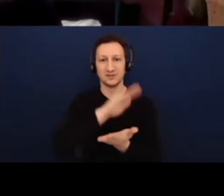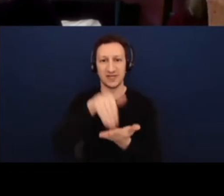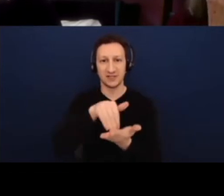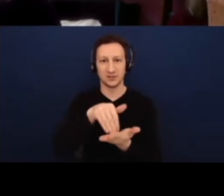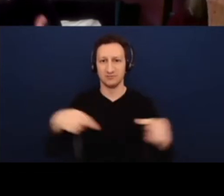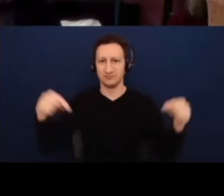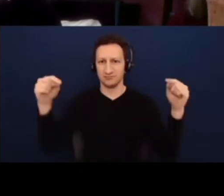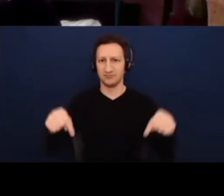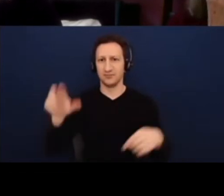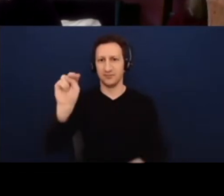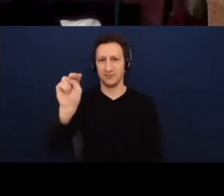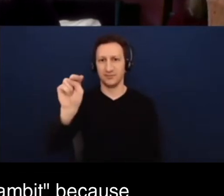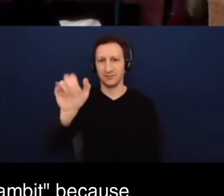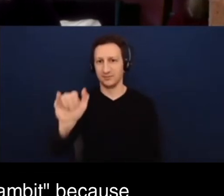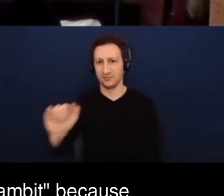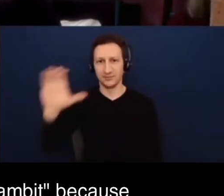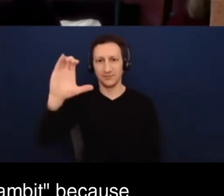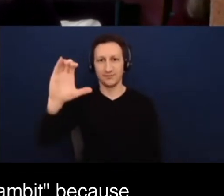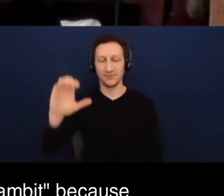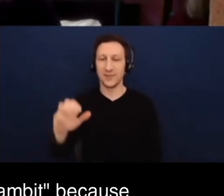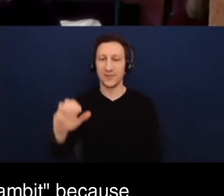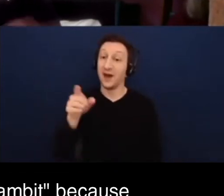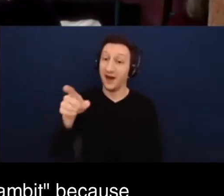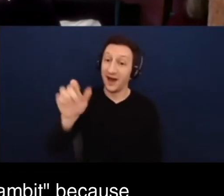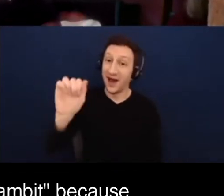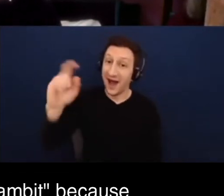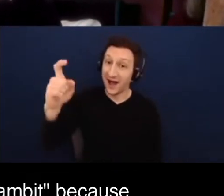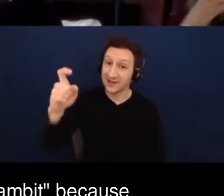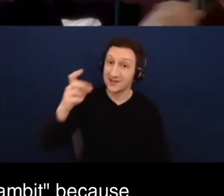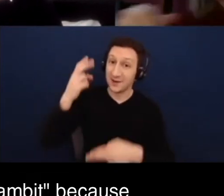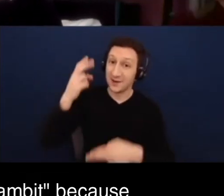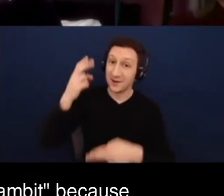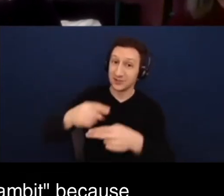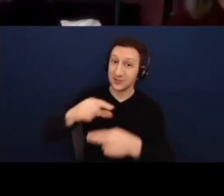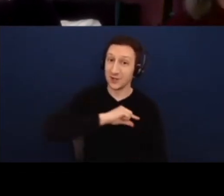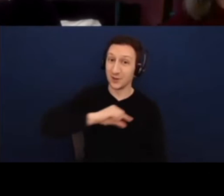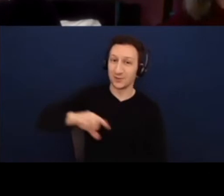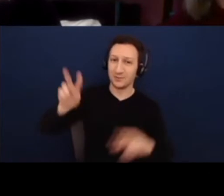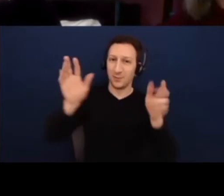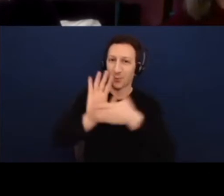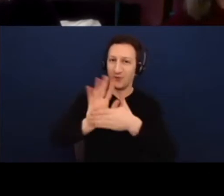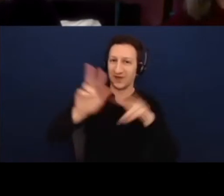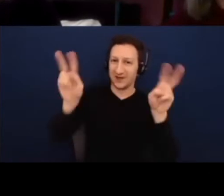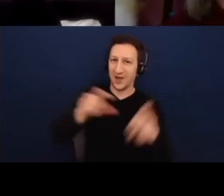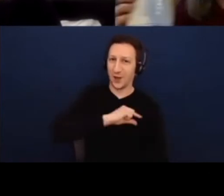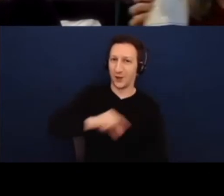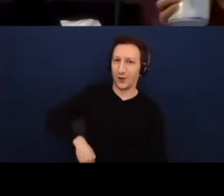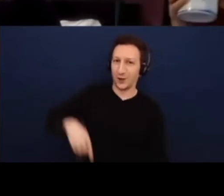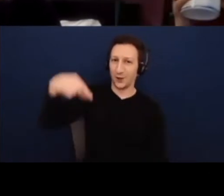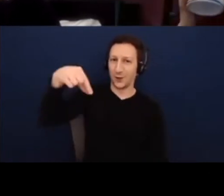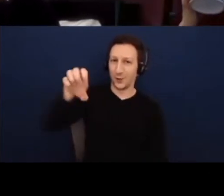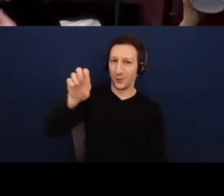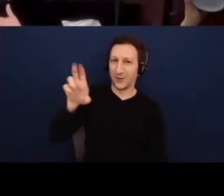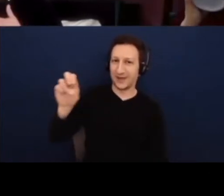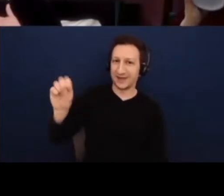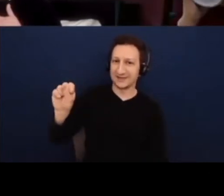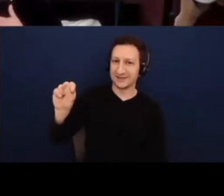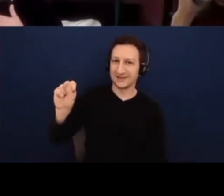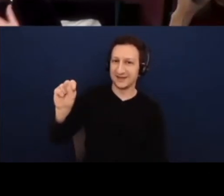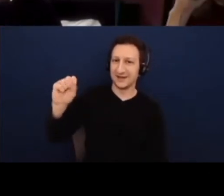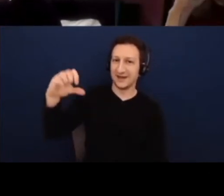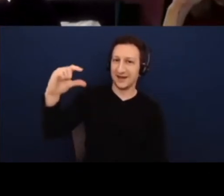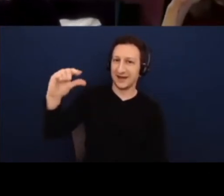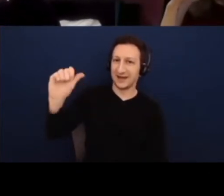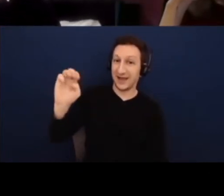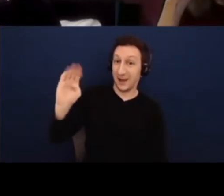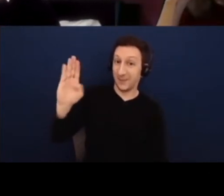And Alex, I was delighted to hear you call out Queen's Gambit because we worked on that title. I have to agree